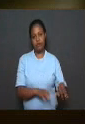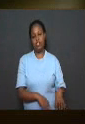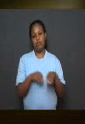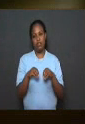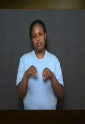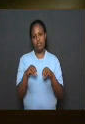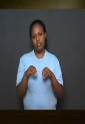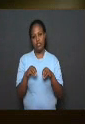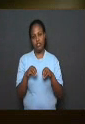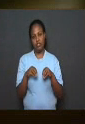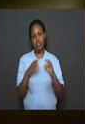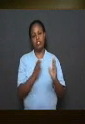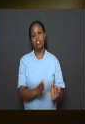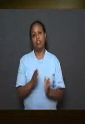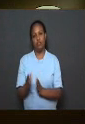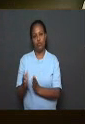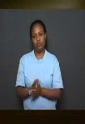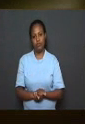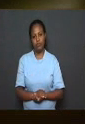Students, let's get ready.